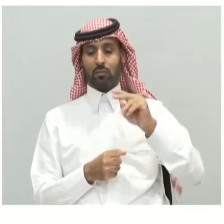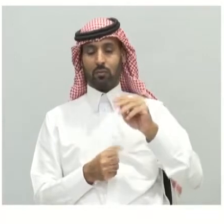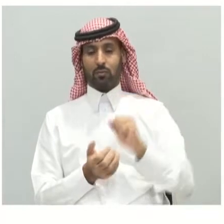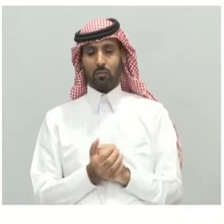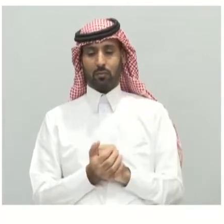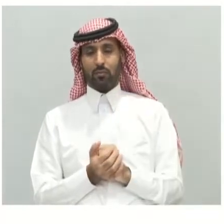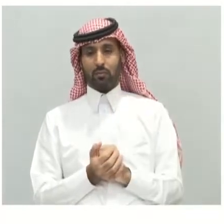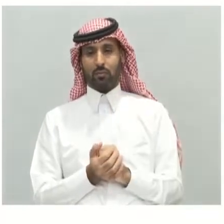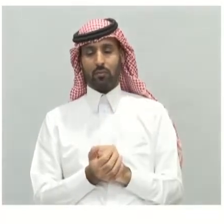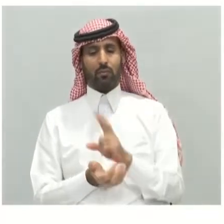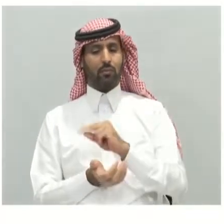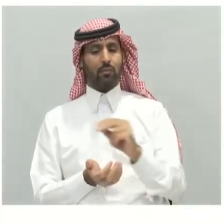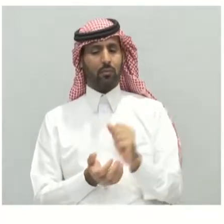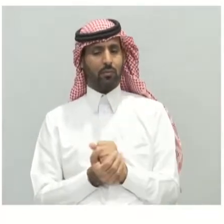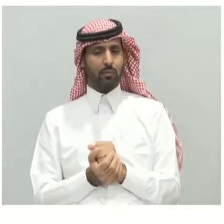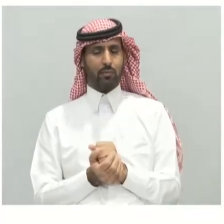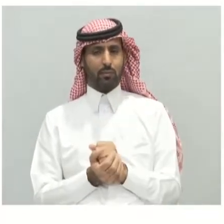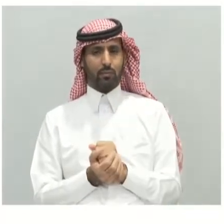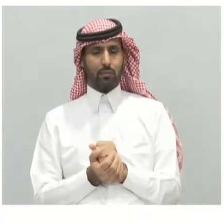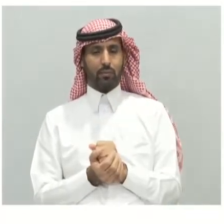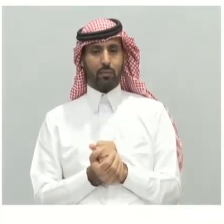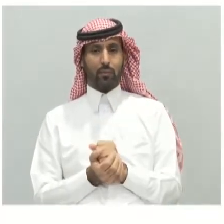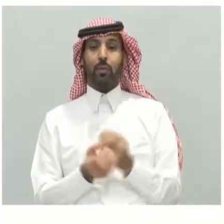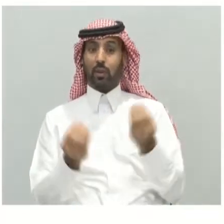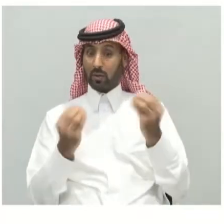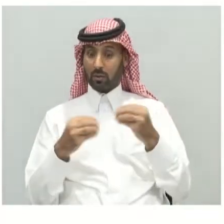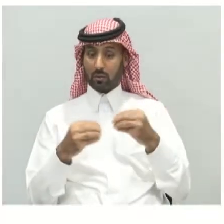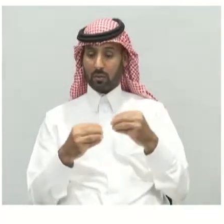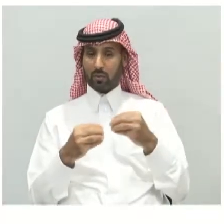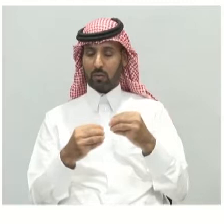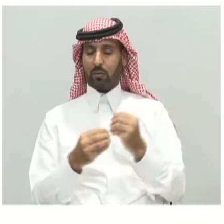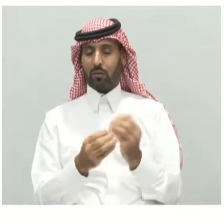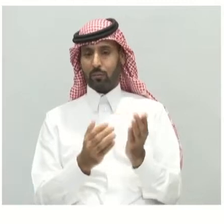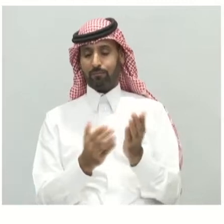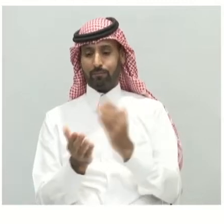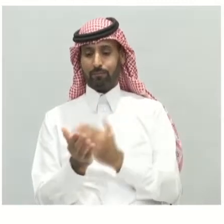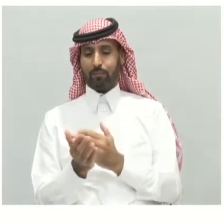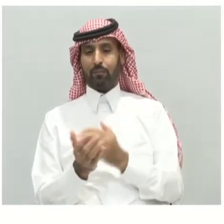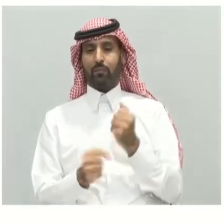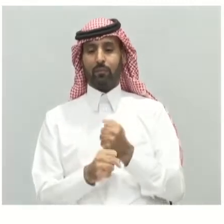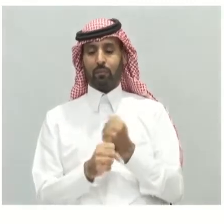verb to be. What do? We only add the verb after the verb to be. We